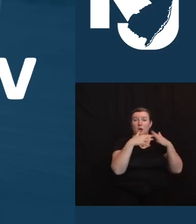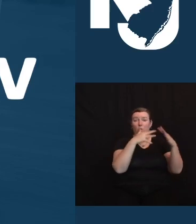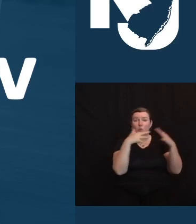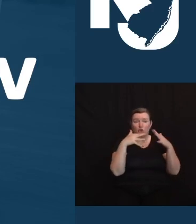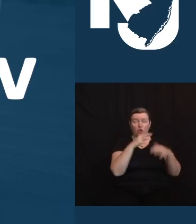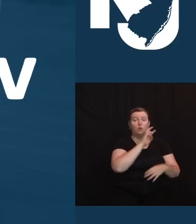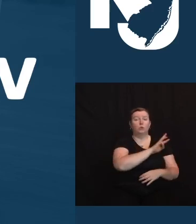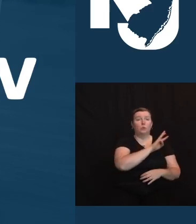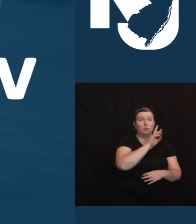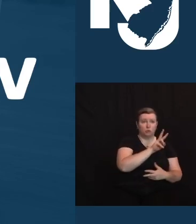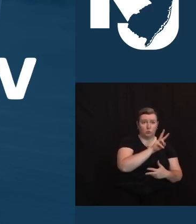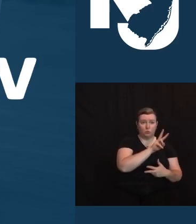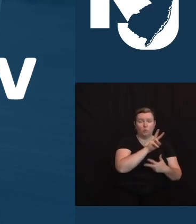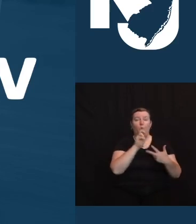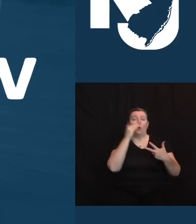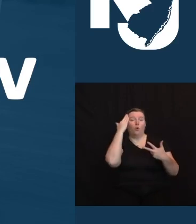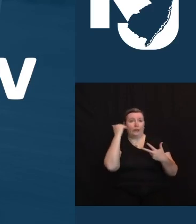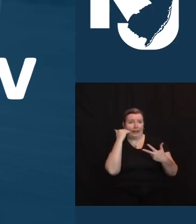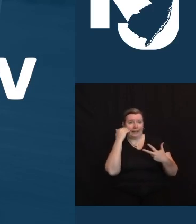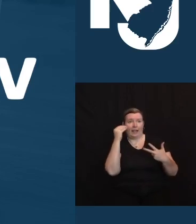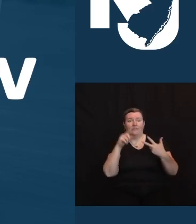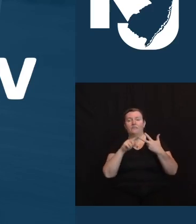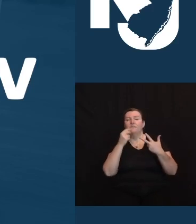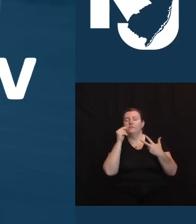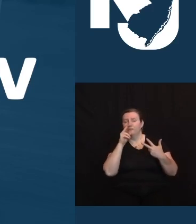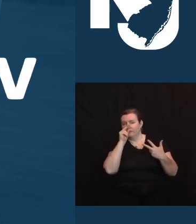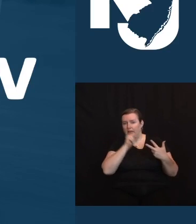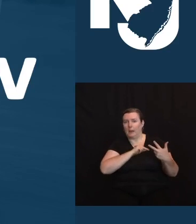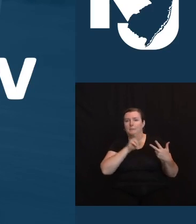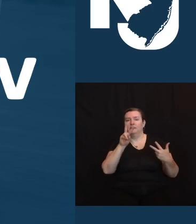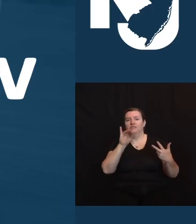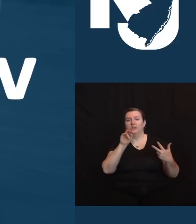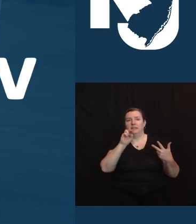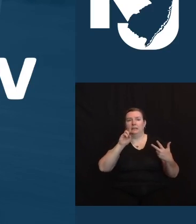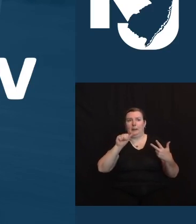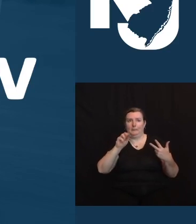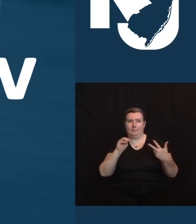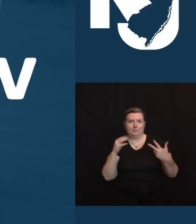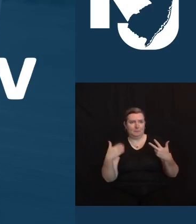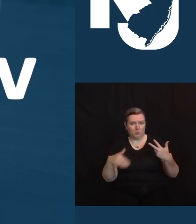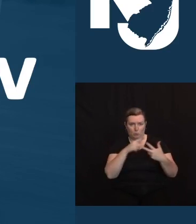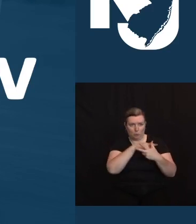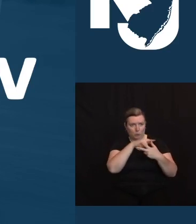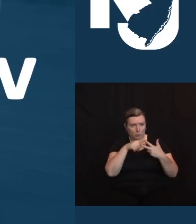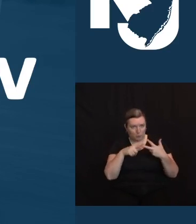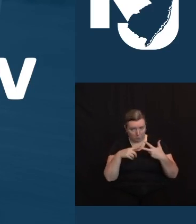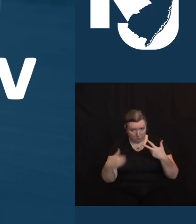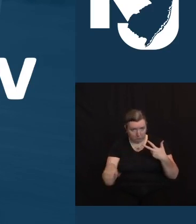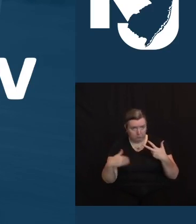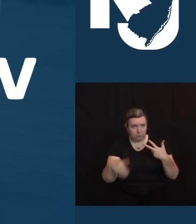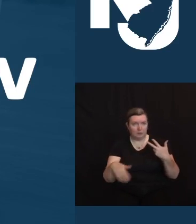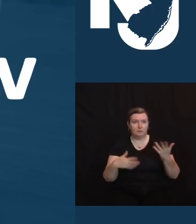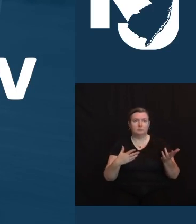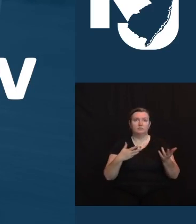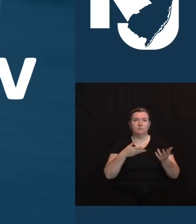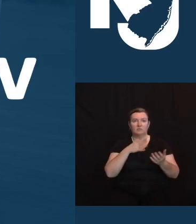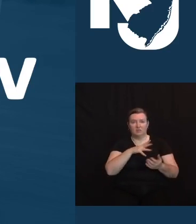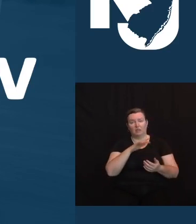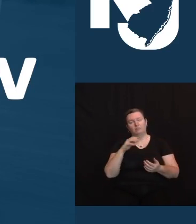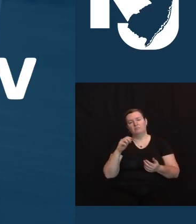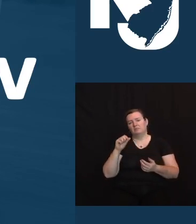the Korean War, and Vietnam. And there are not many folks who could say that. And she lost her mother-in-law, by the way, only a few months ago.